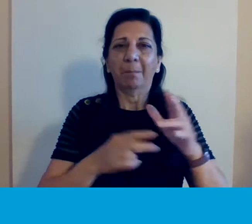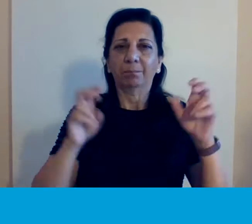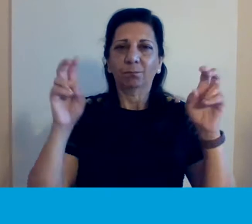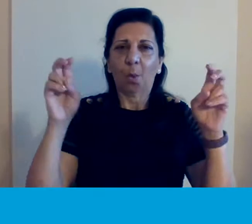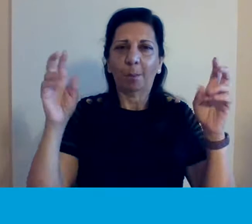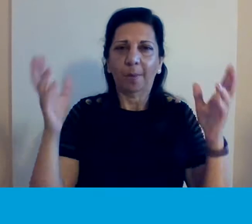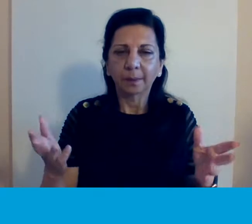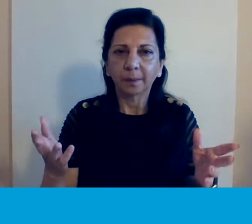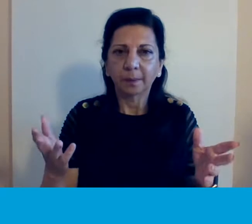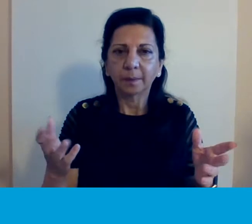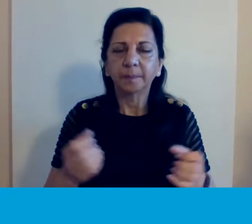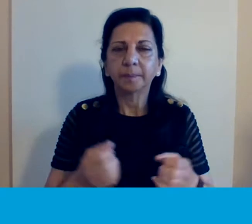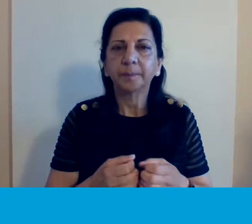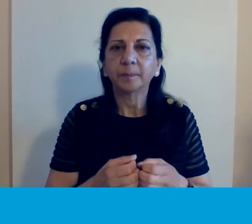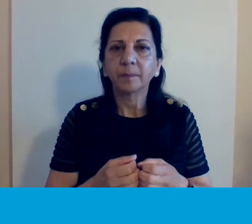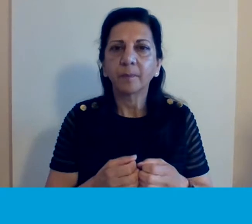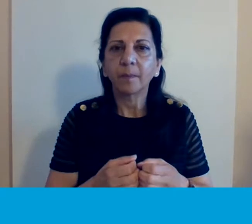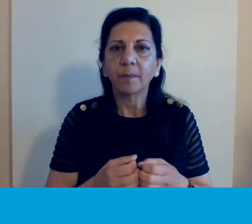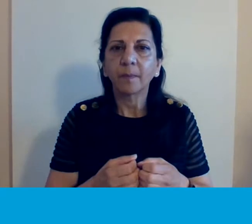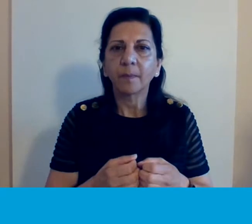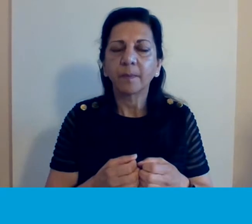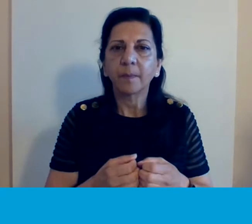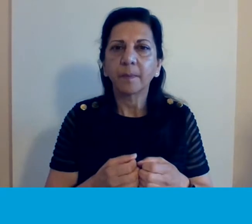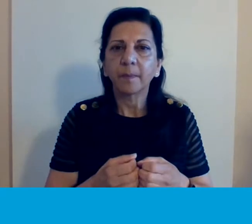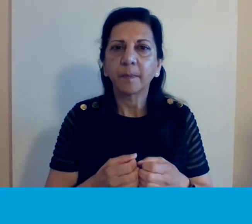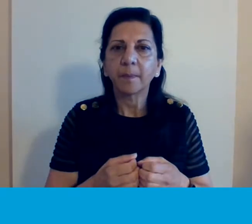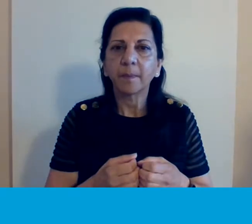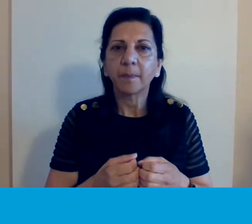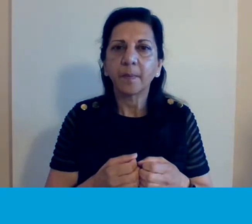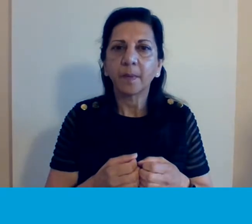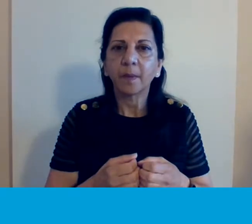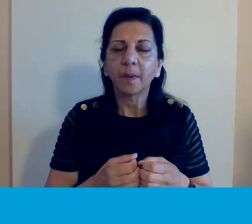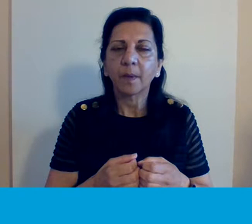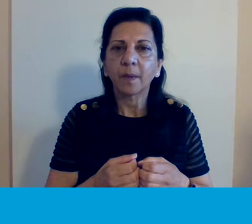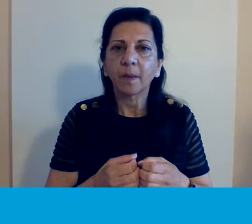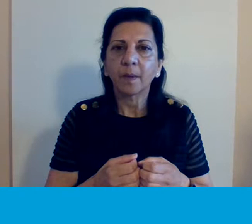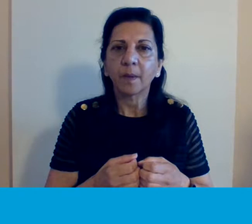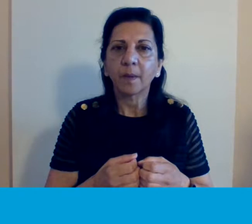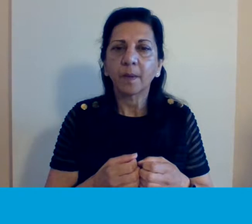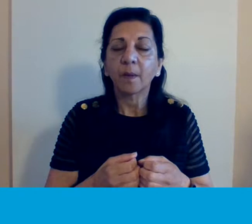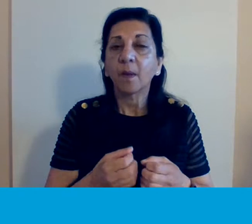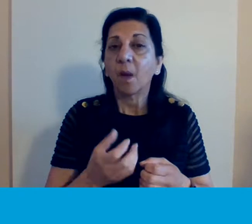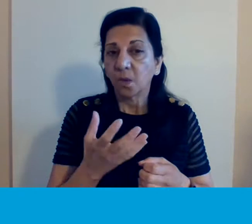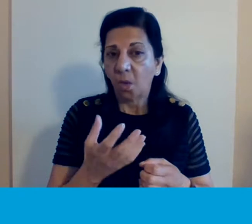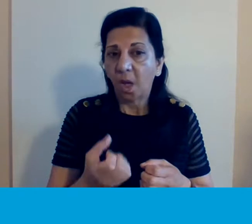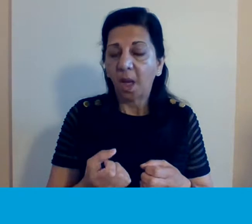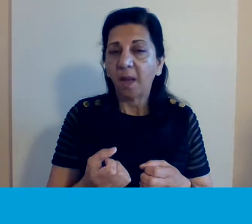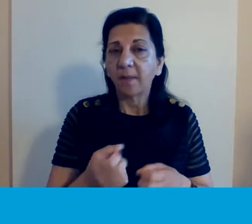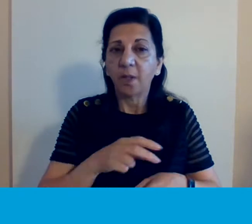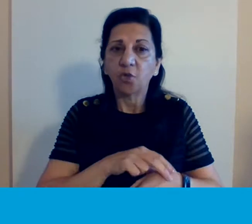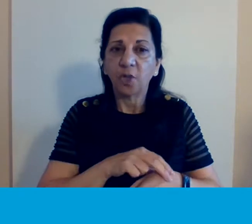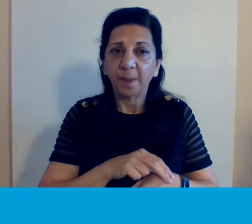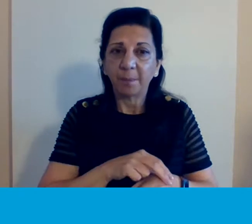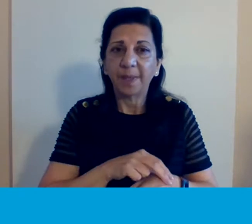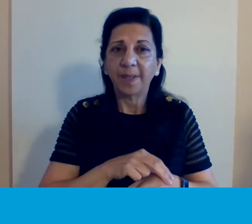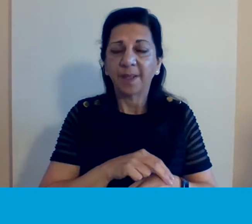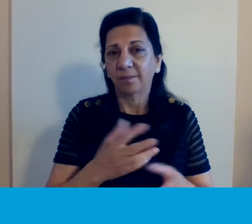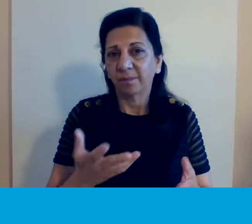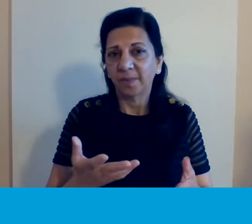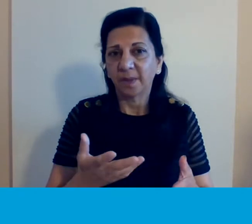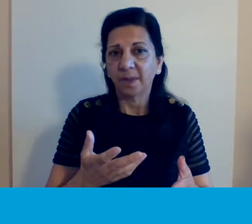out via that forum. We also have a GP practice newsletter which goes out, talks about all